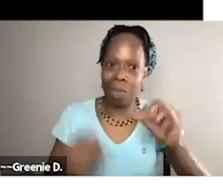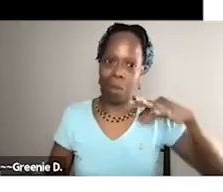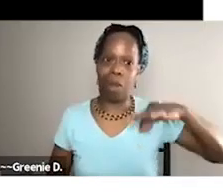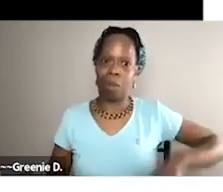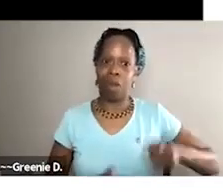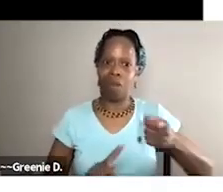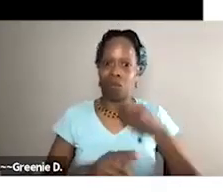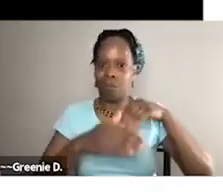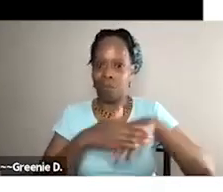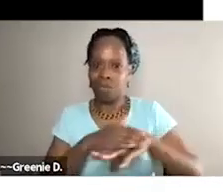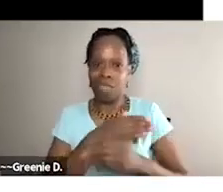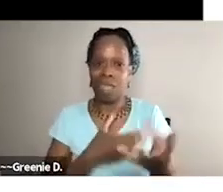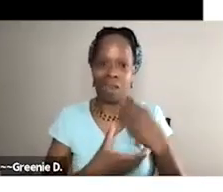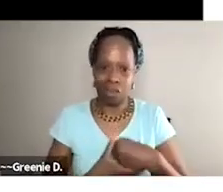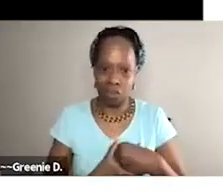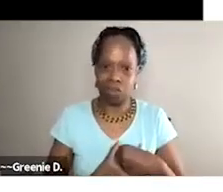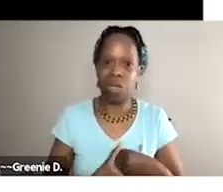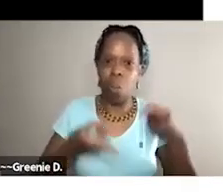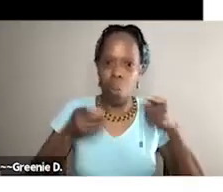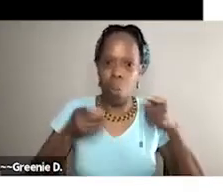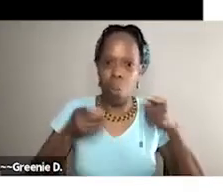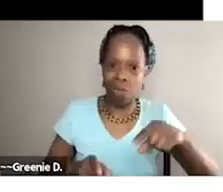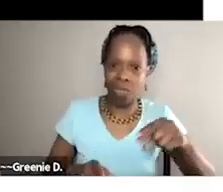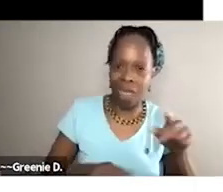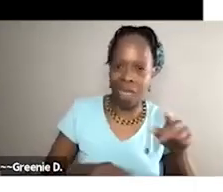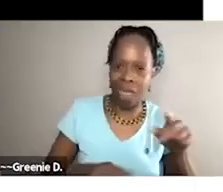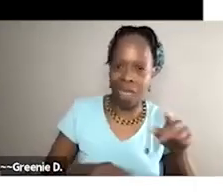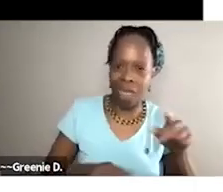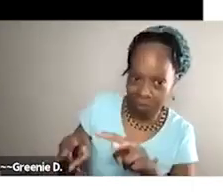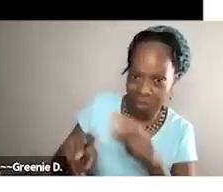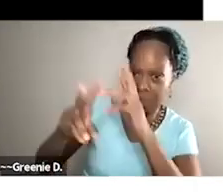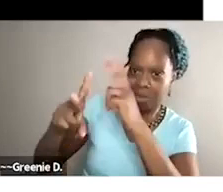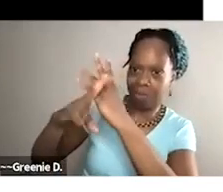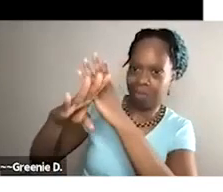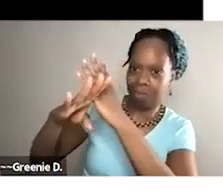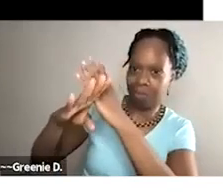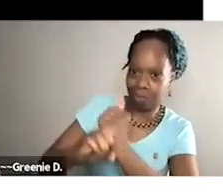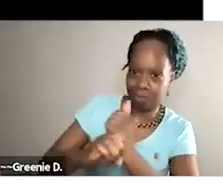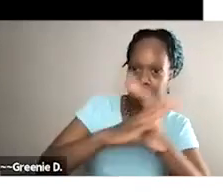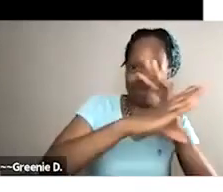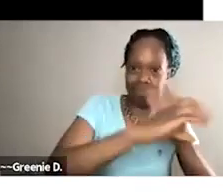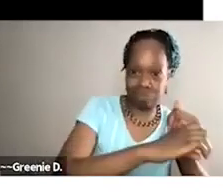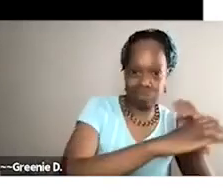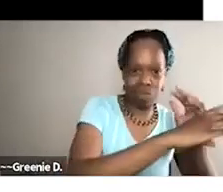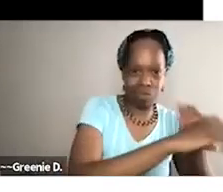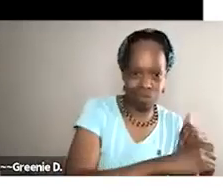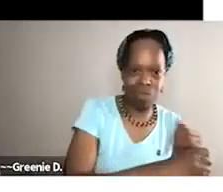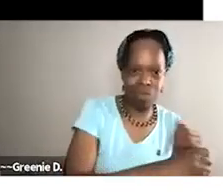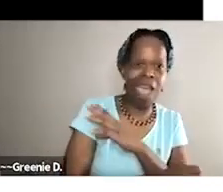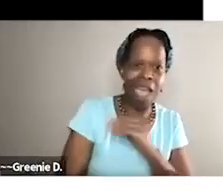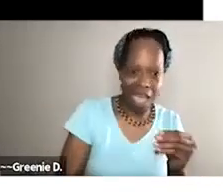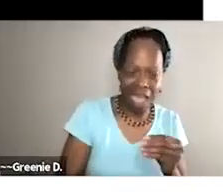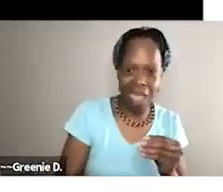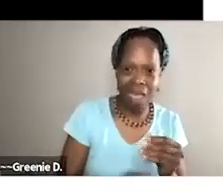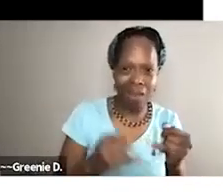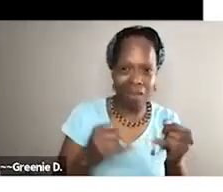barriers sort of break down and gradually get lesser and lesser and lesser as time goes on. And to sum it all up, you know, really